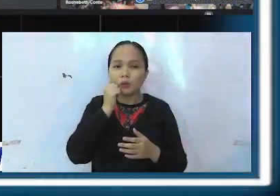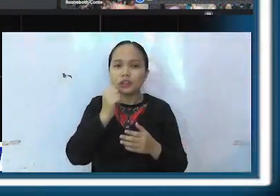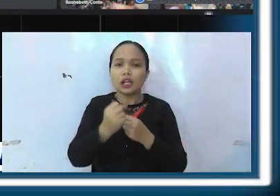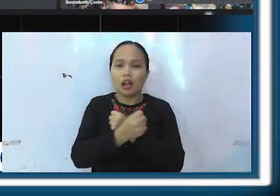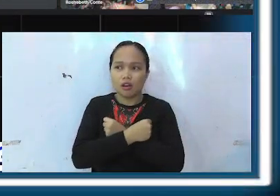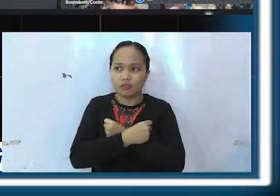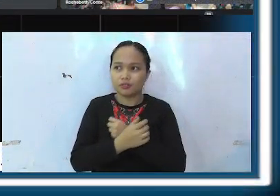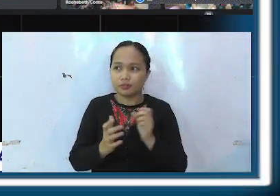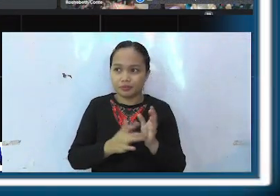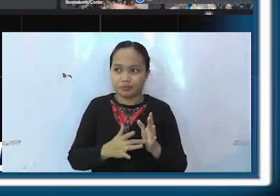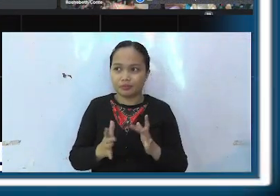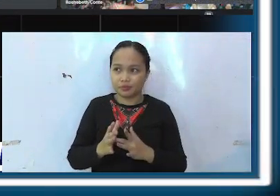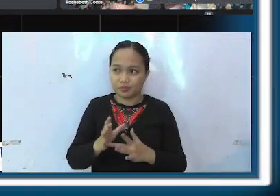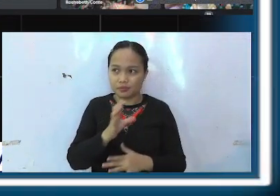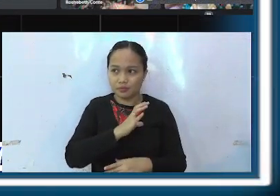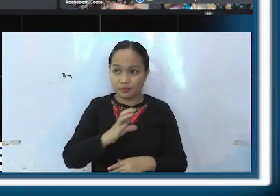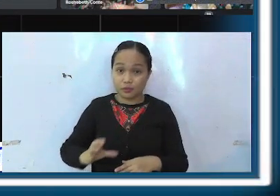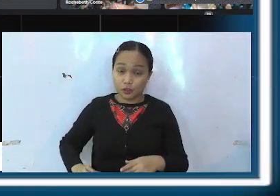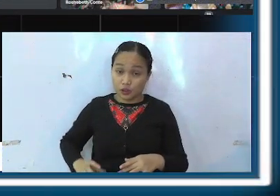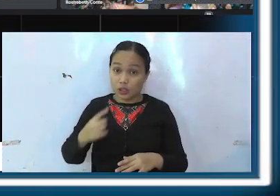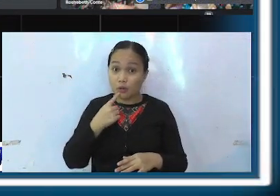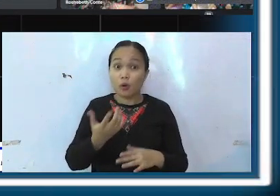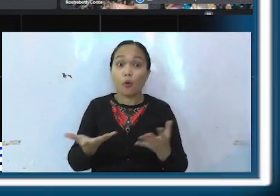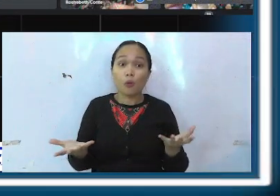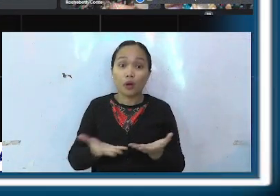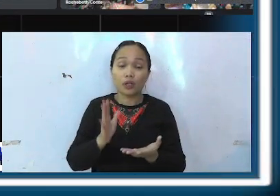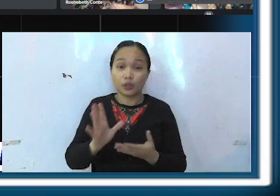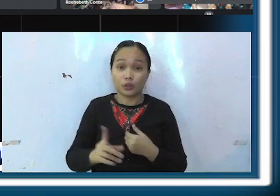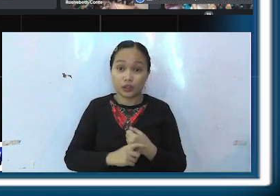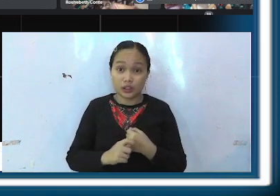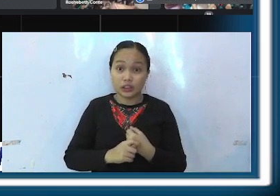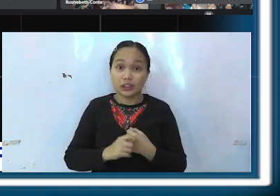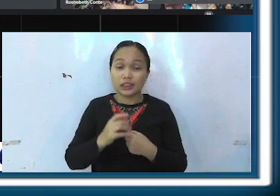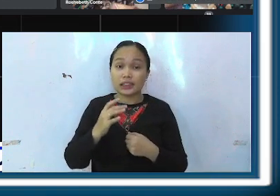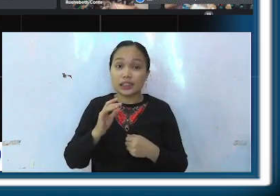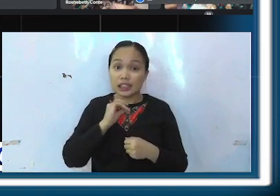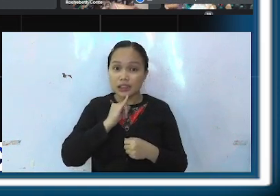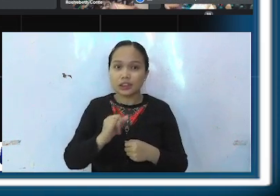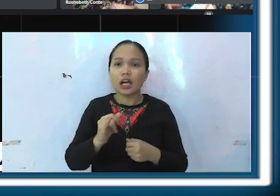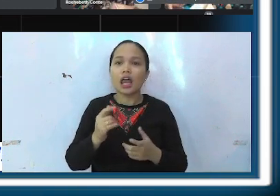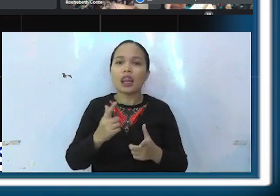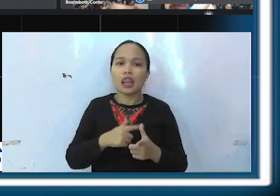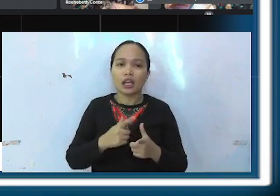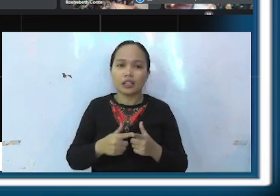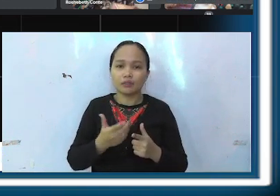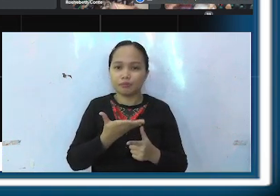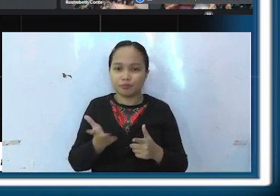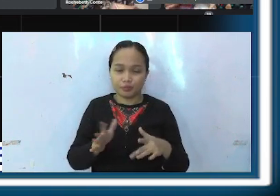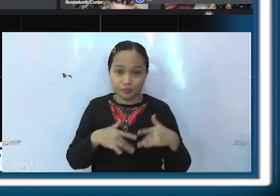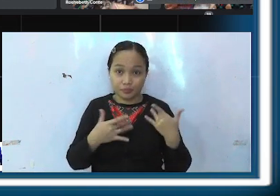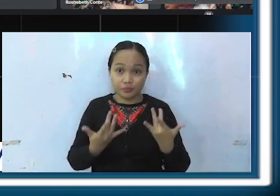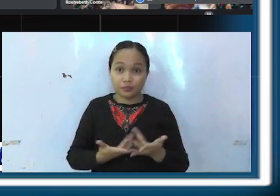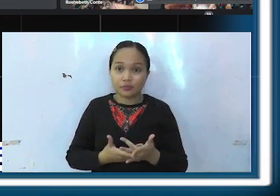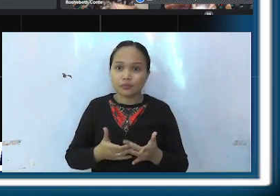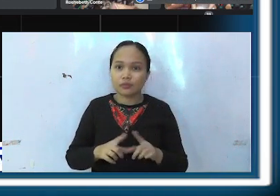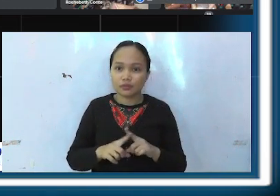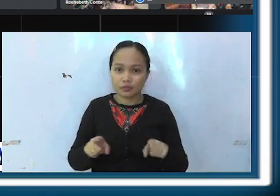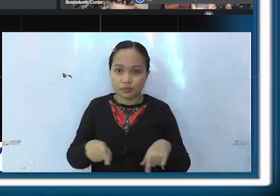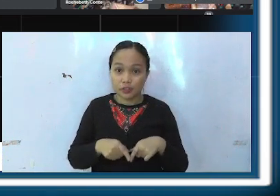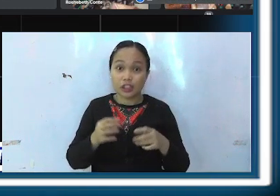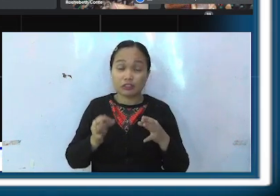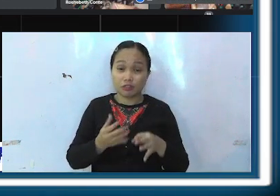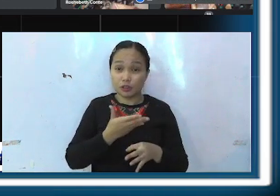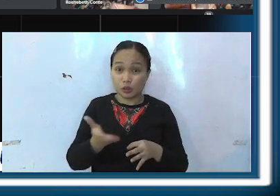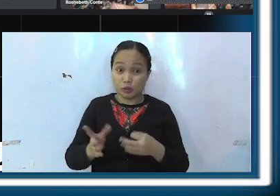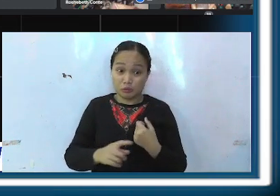right. That's right. Always. The Bible says where your treasure is, there will be your heart also. Yeah. So if your treasure is on the things of this